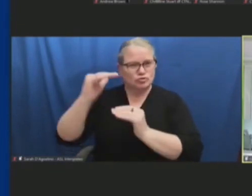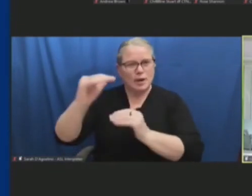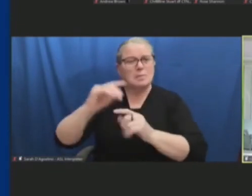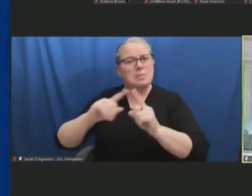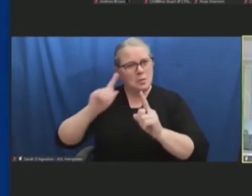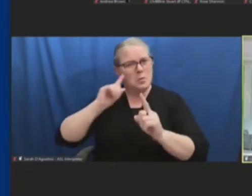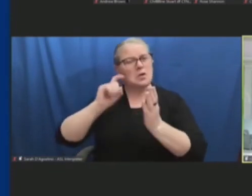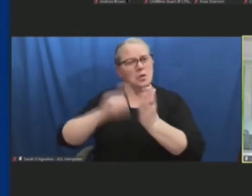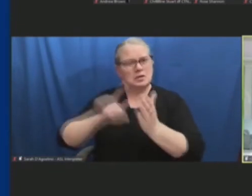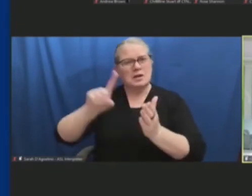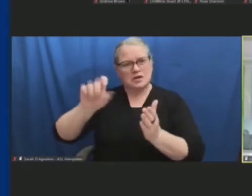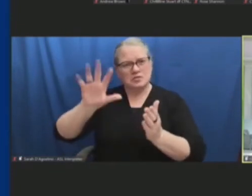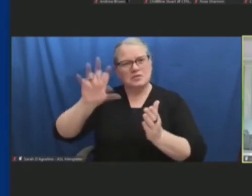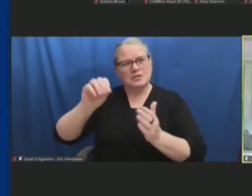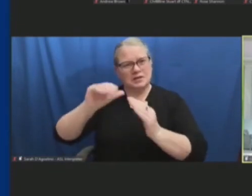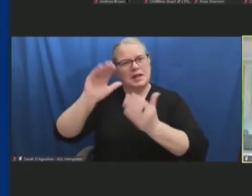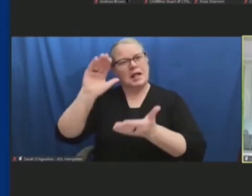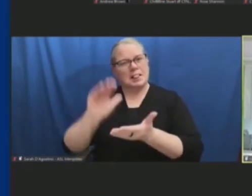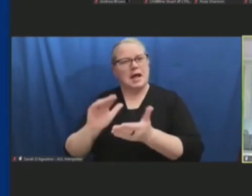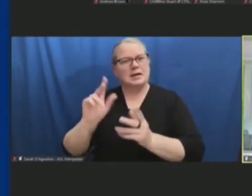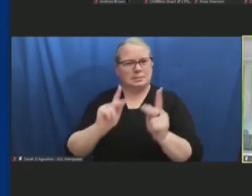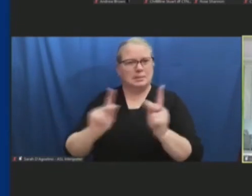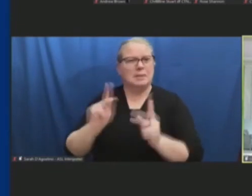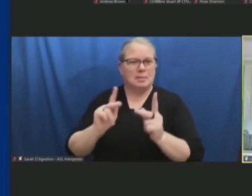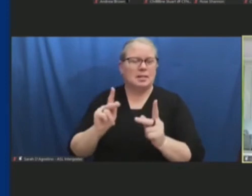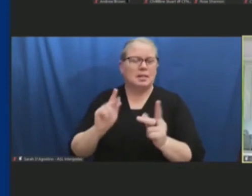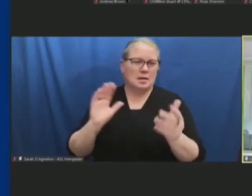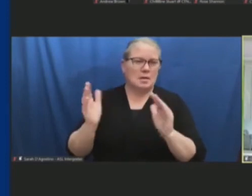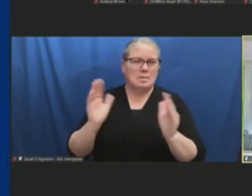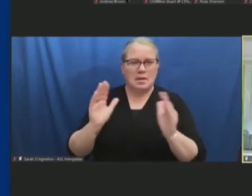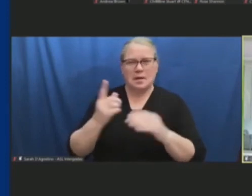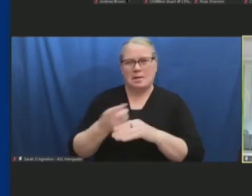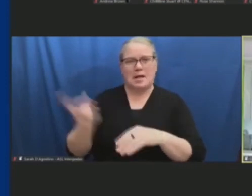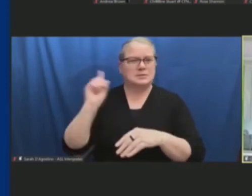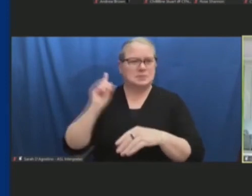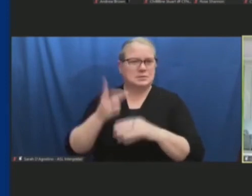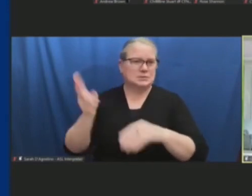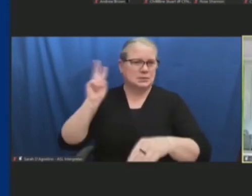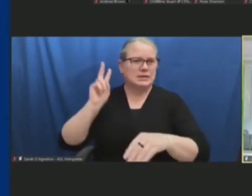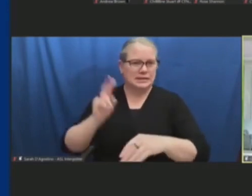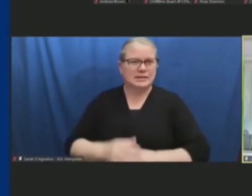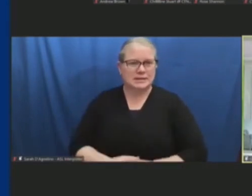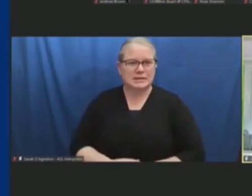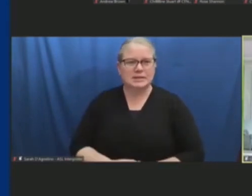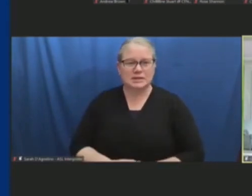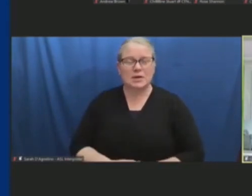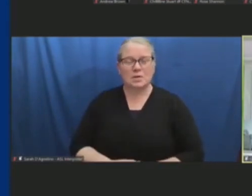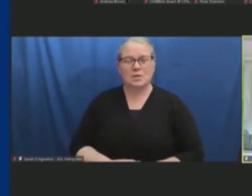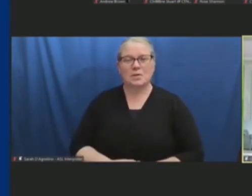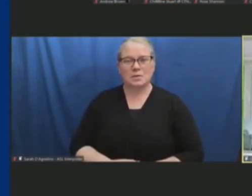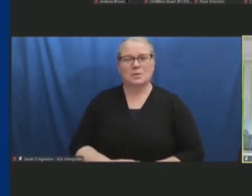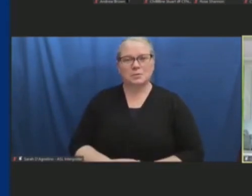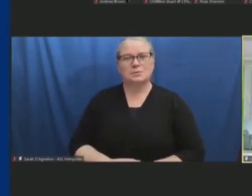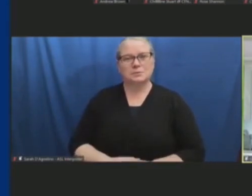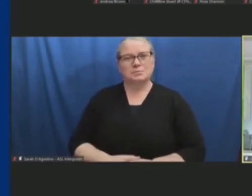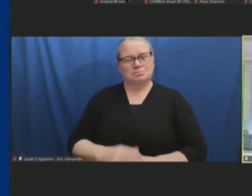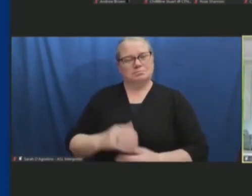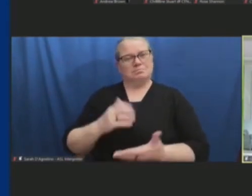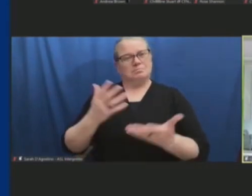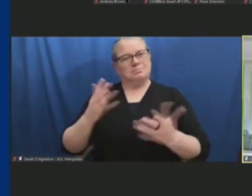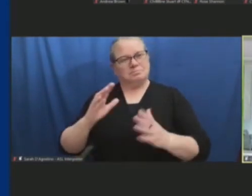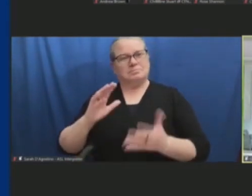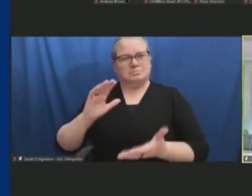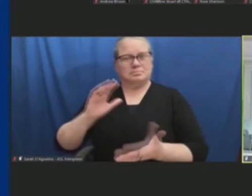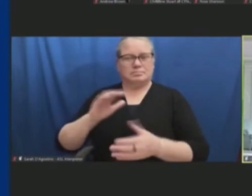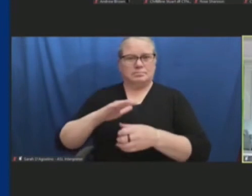in the hospitals today than we had, a week or two ago. That takes a lot of pressure off. And just